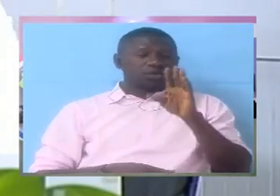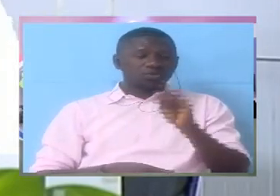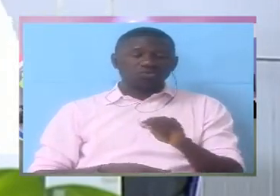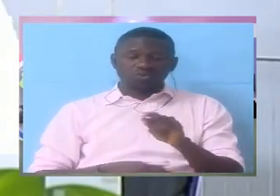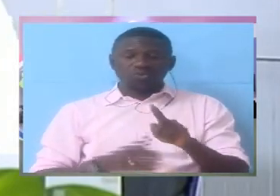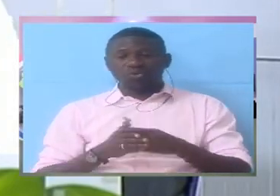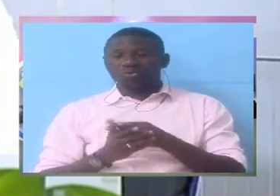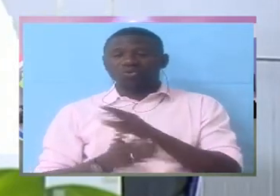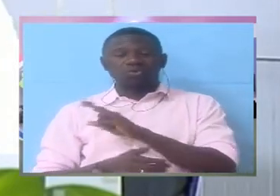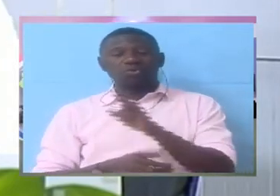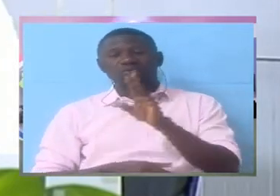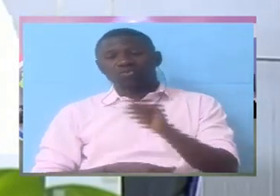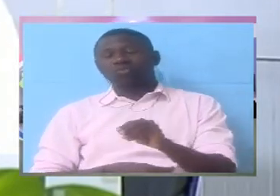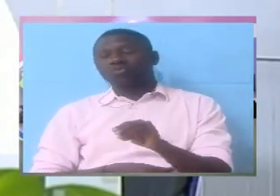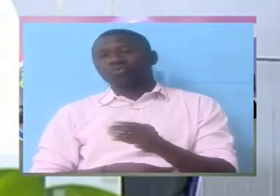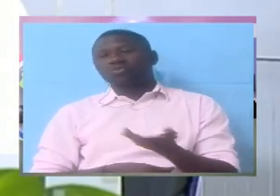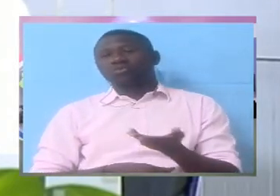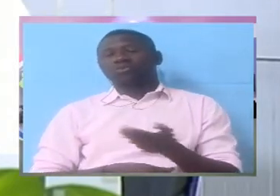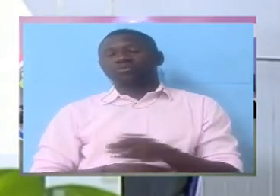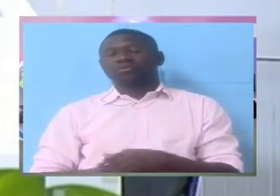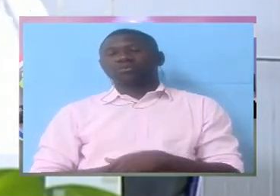do.